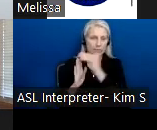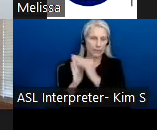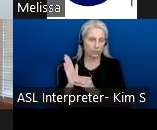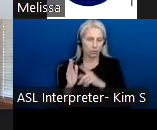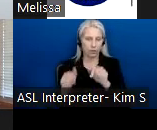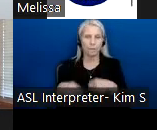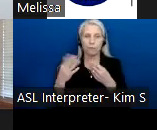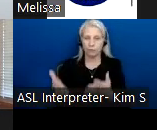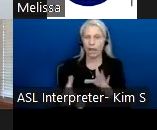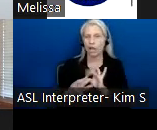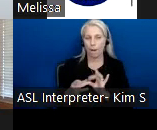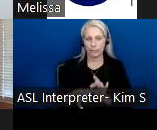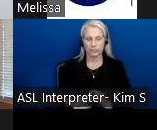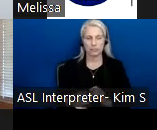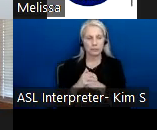provide comments.